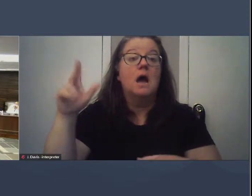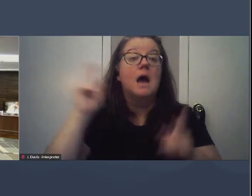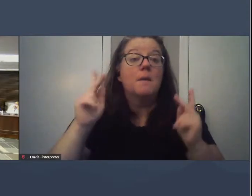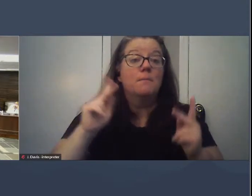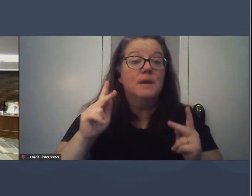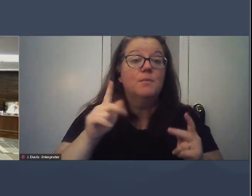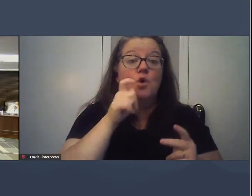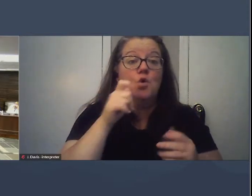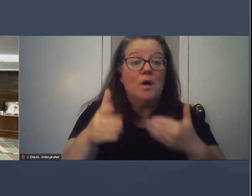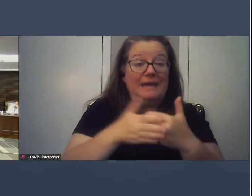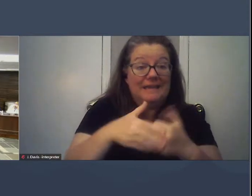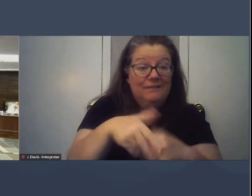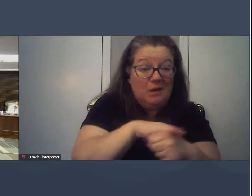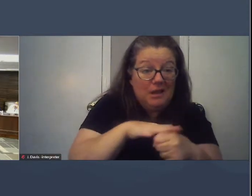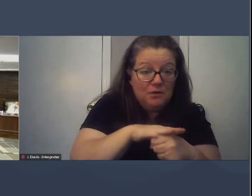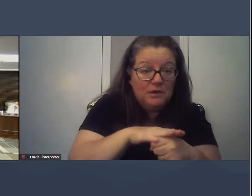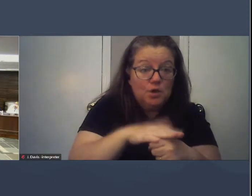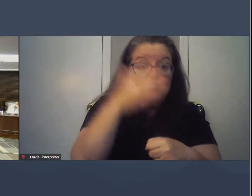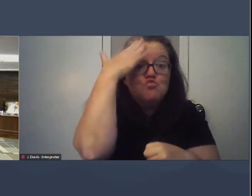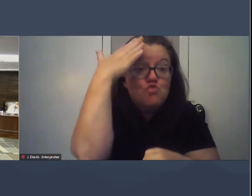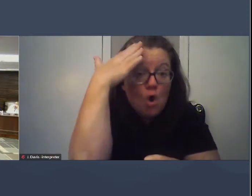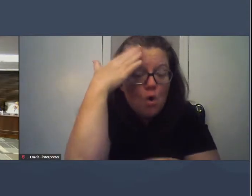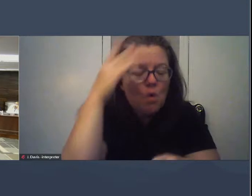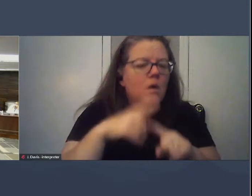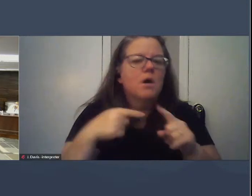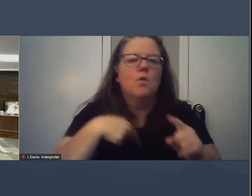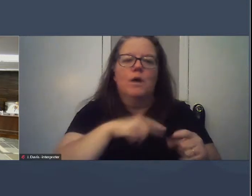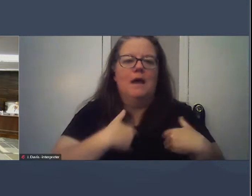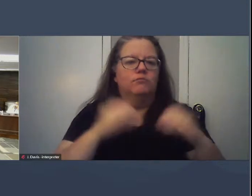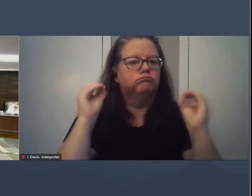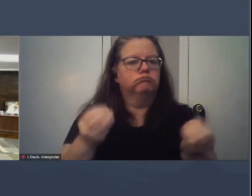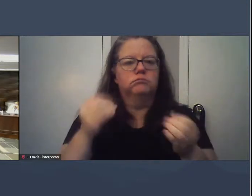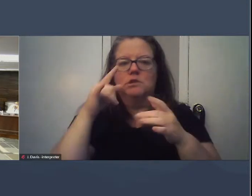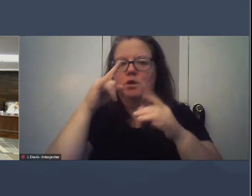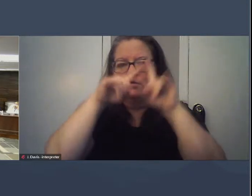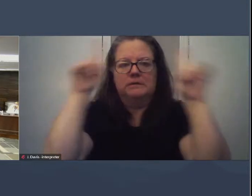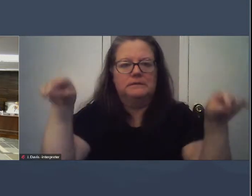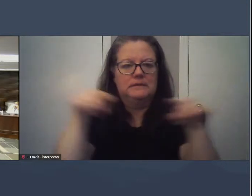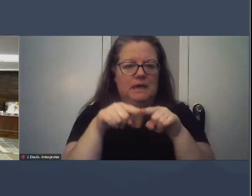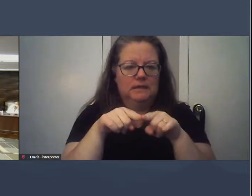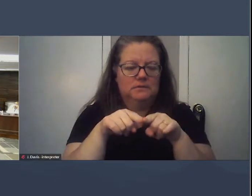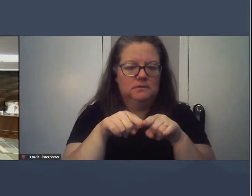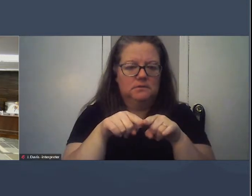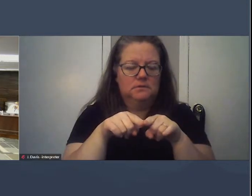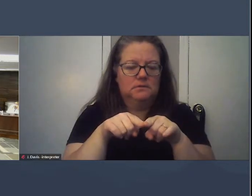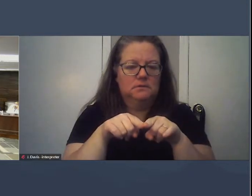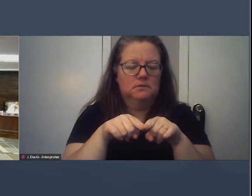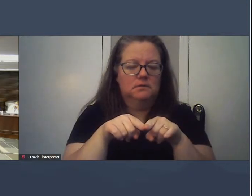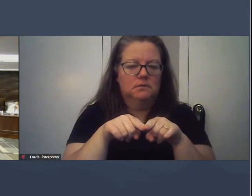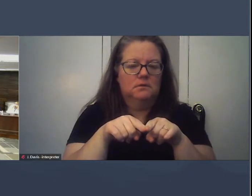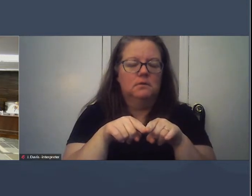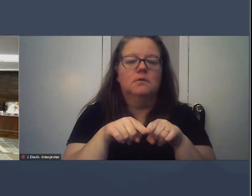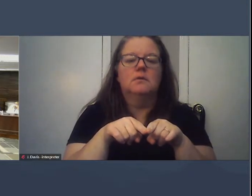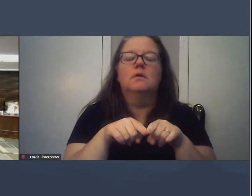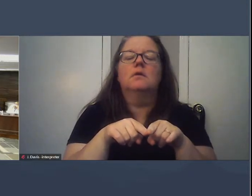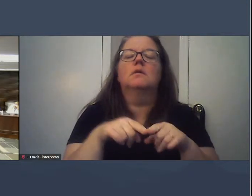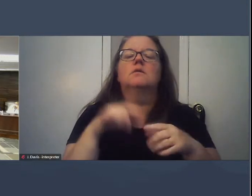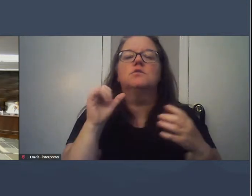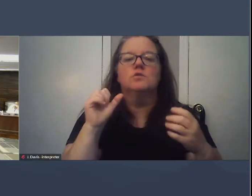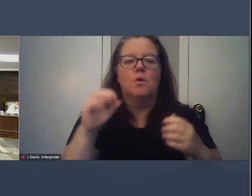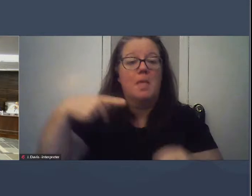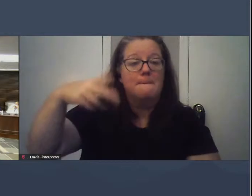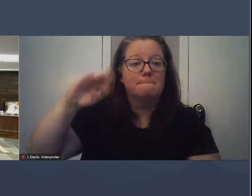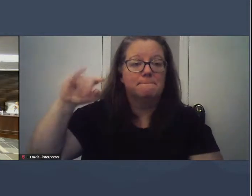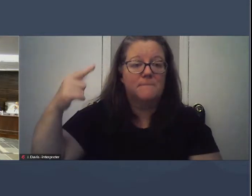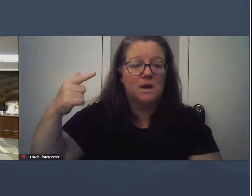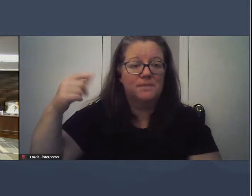them, but we don't have signage and all on our well lights. Our pumping stations are not the wellheads. No. They can be out. No.